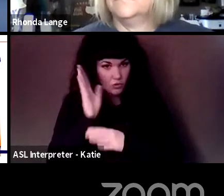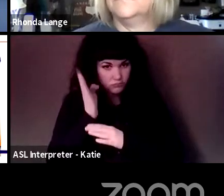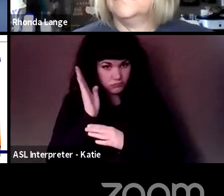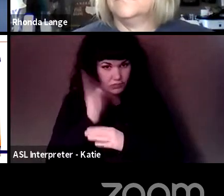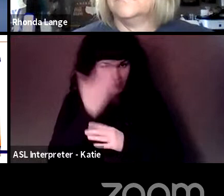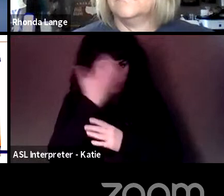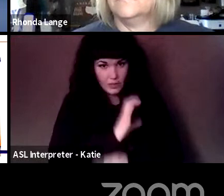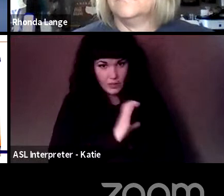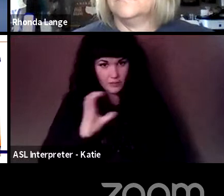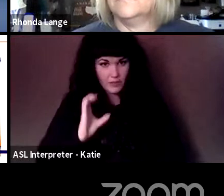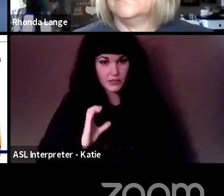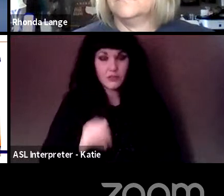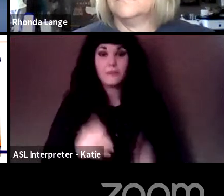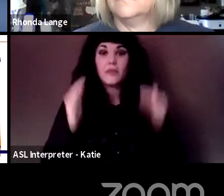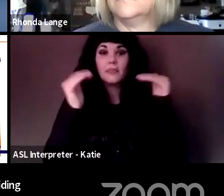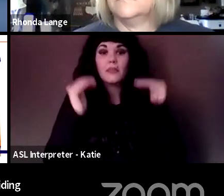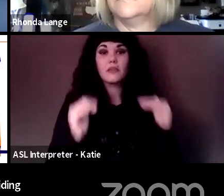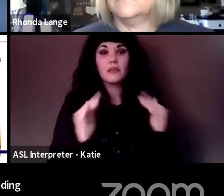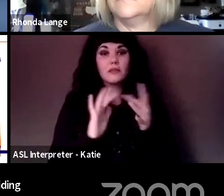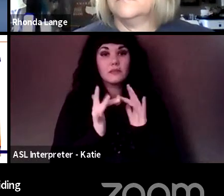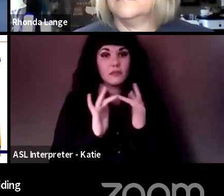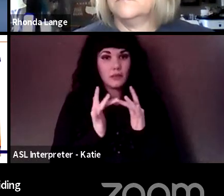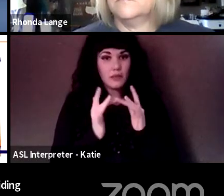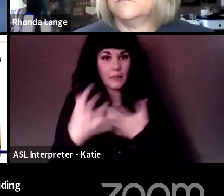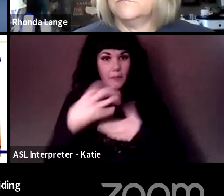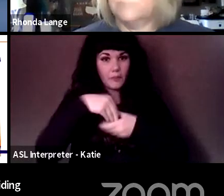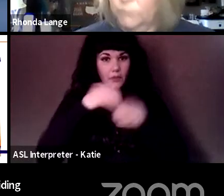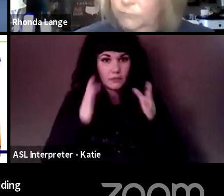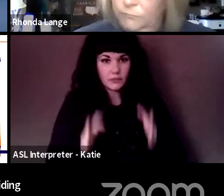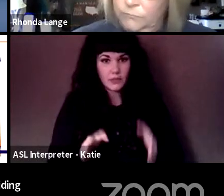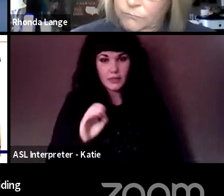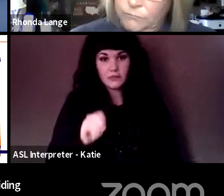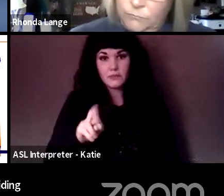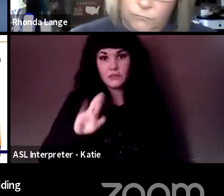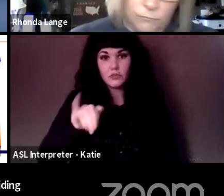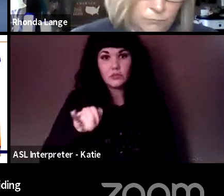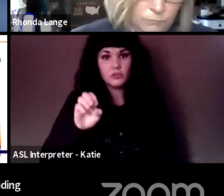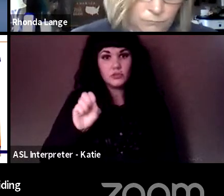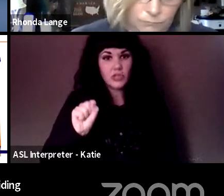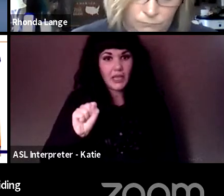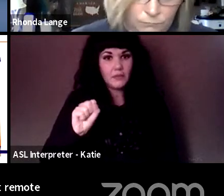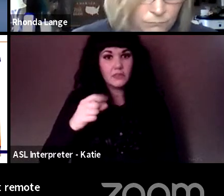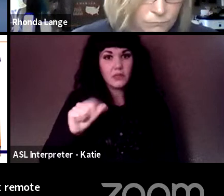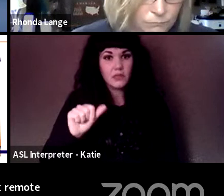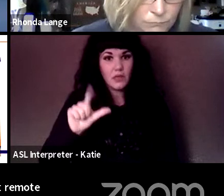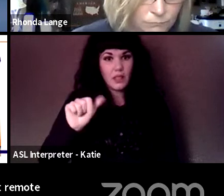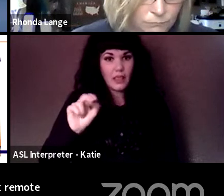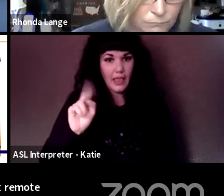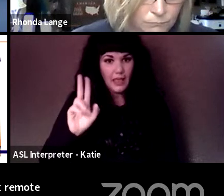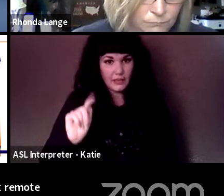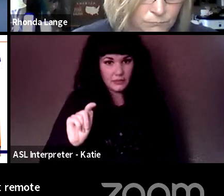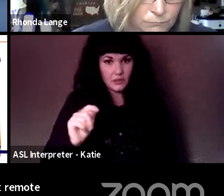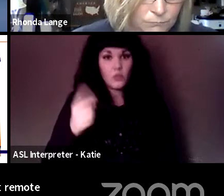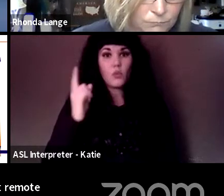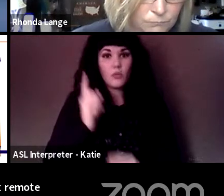Our next remote public comment participant is Mr. James Gallant. Please allow us one moment to unmute you.